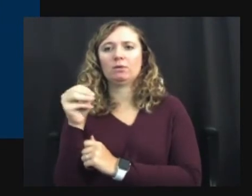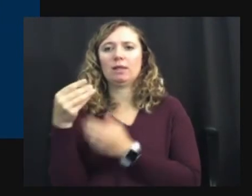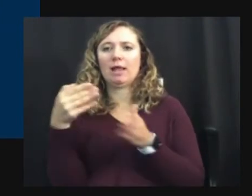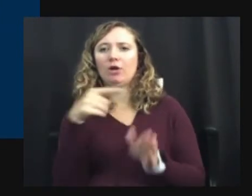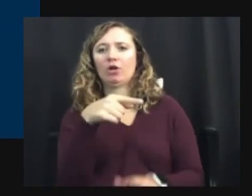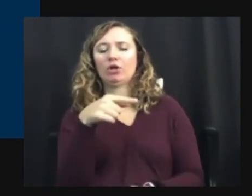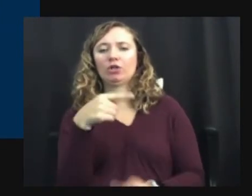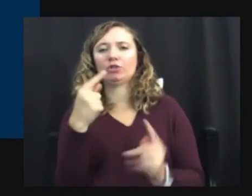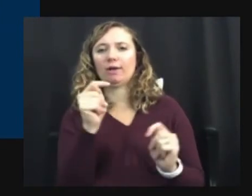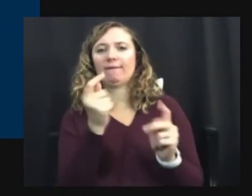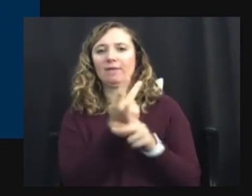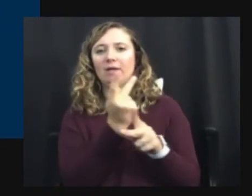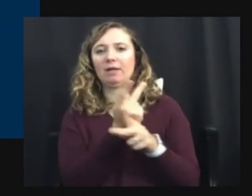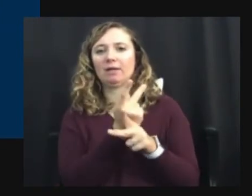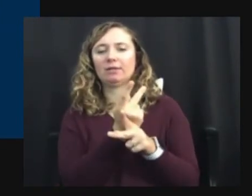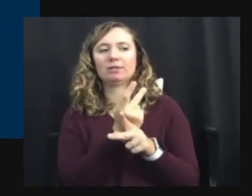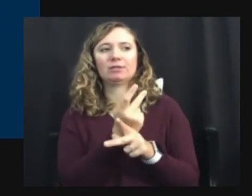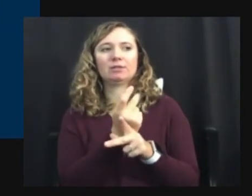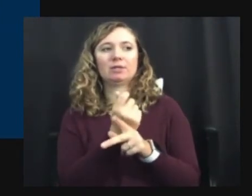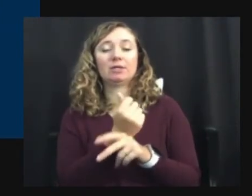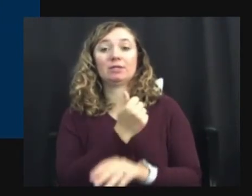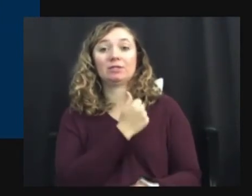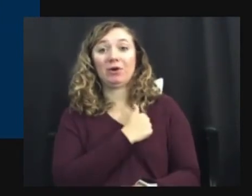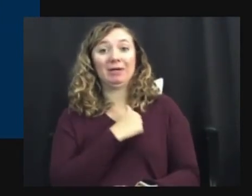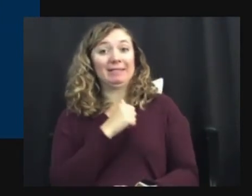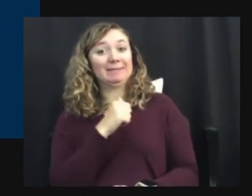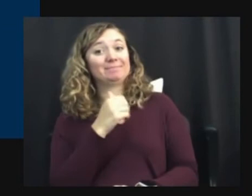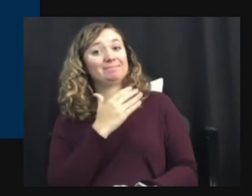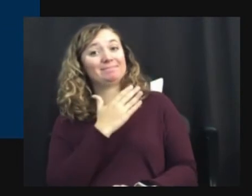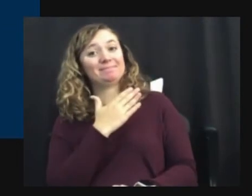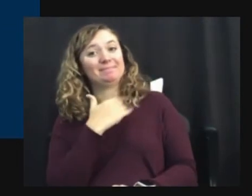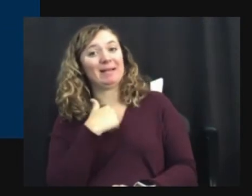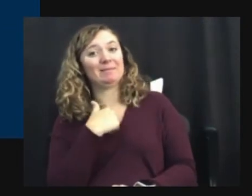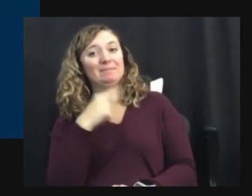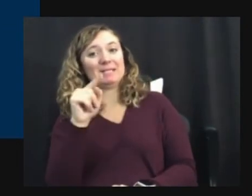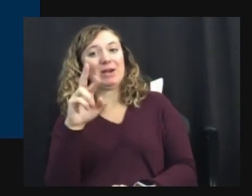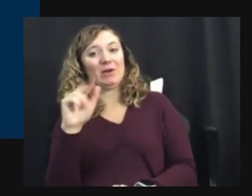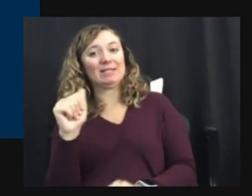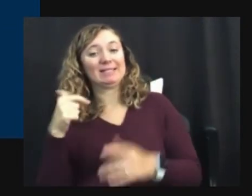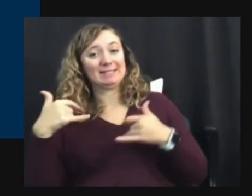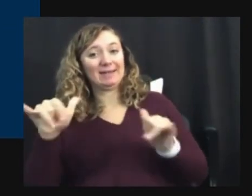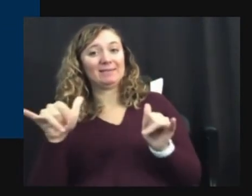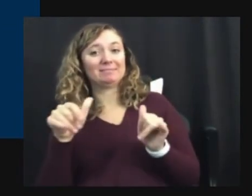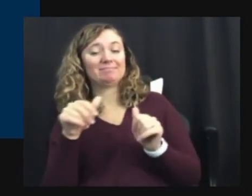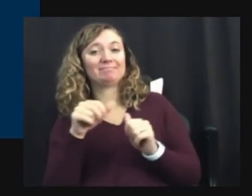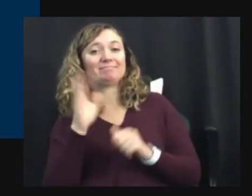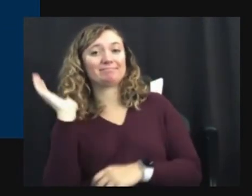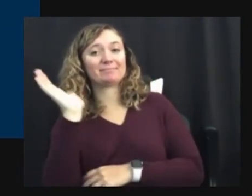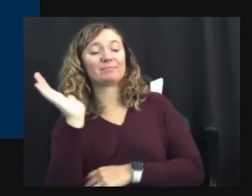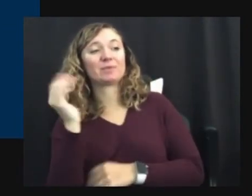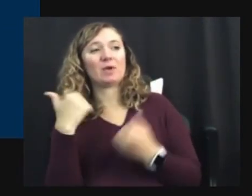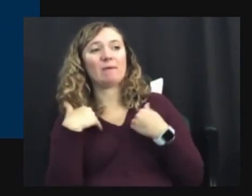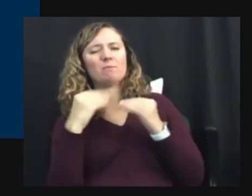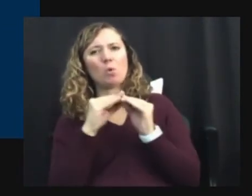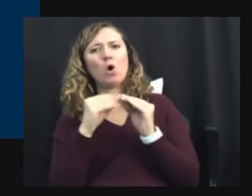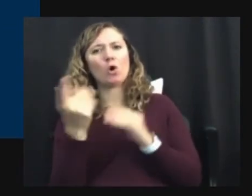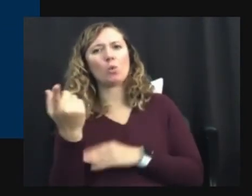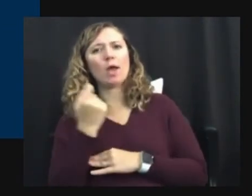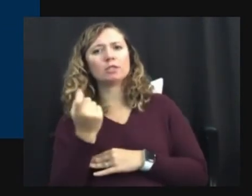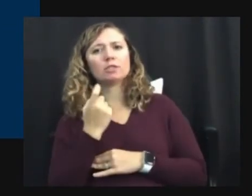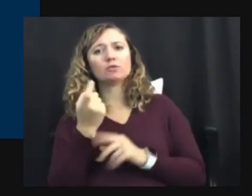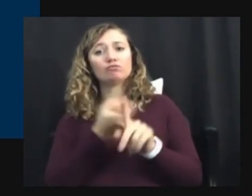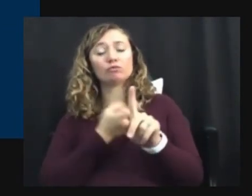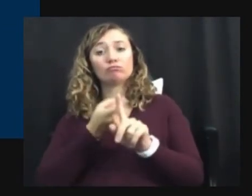And sorry, you're stuck with me for a minute. And we have some more questions from